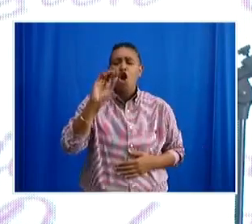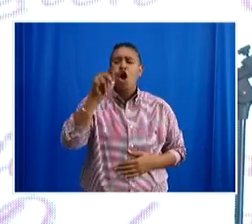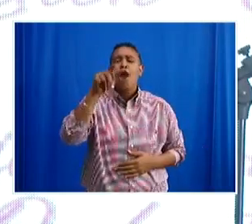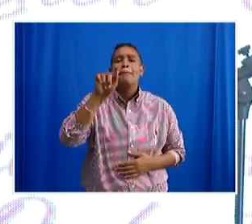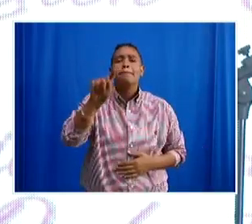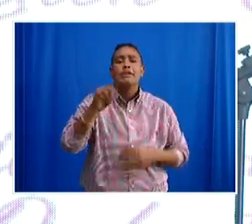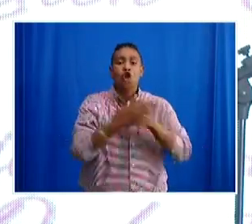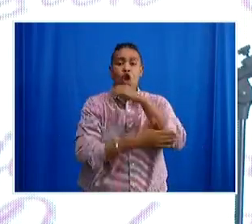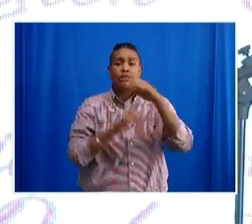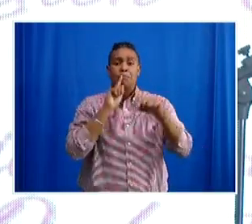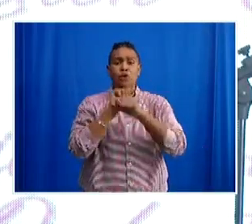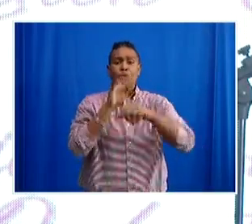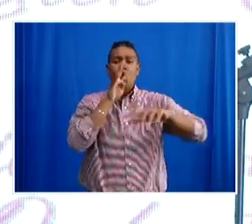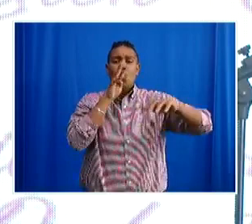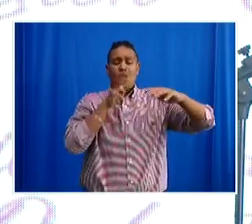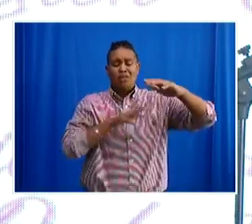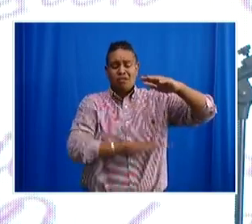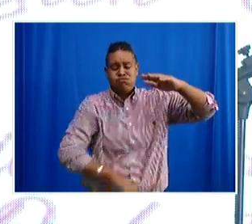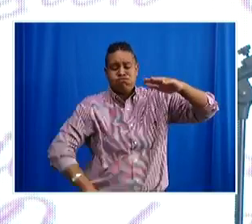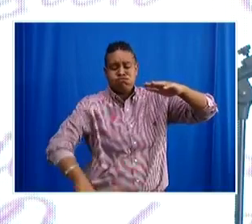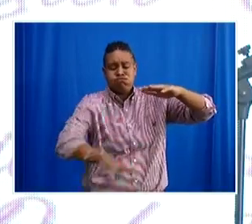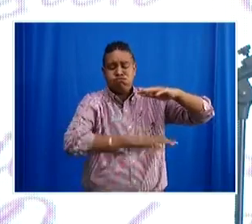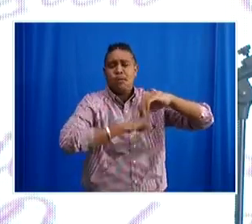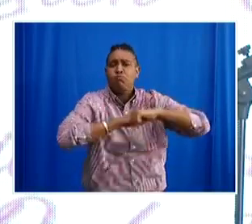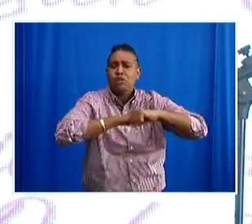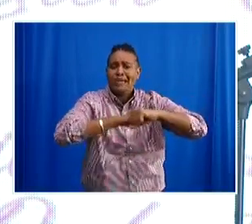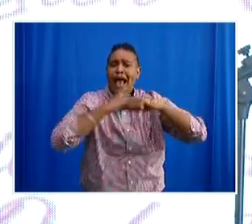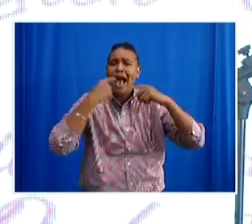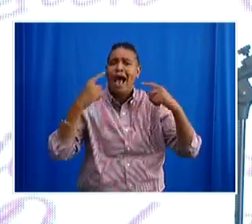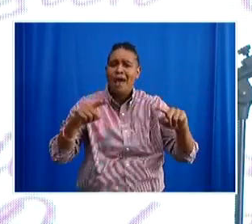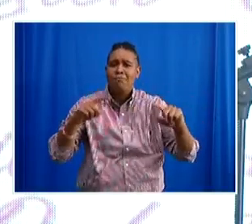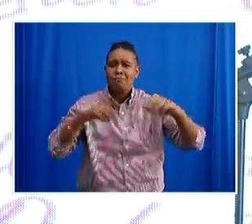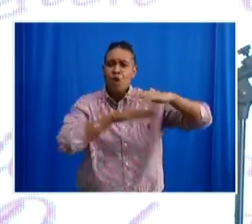watershed is protected. A lot of energy has been put behind